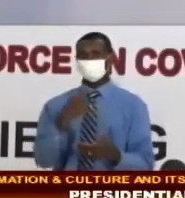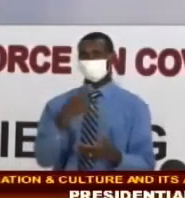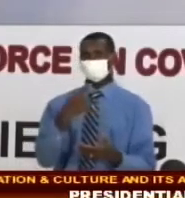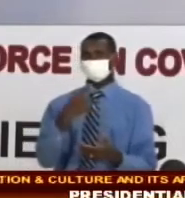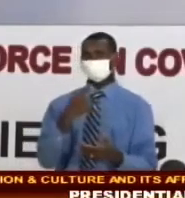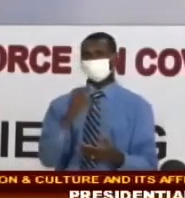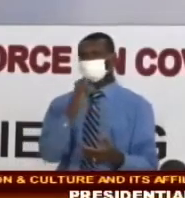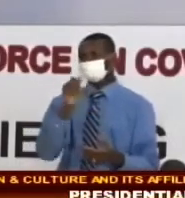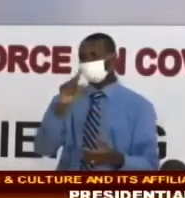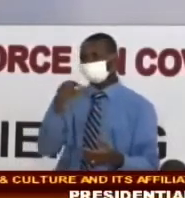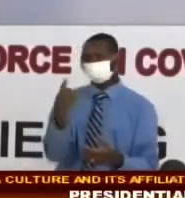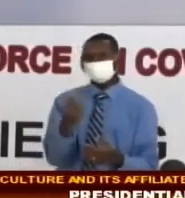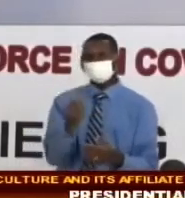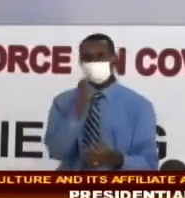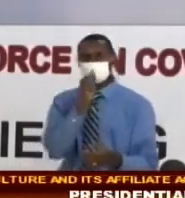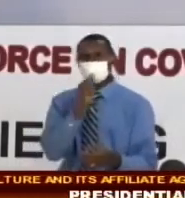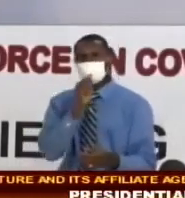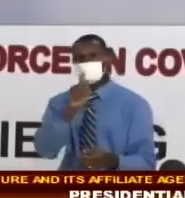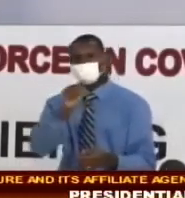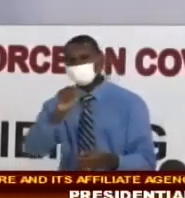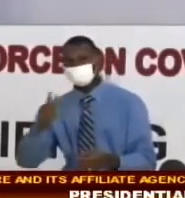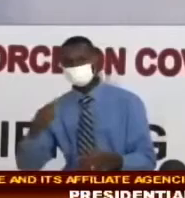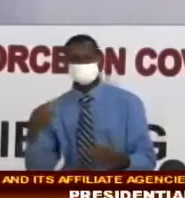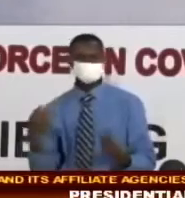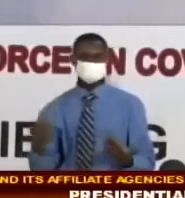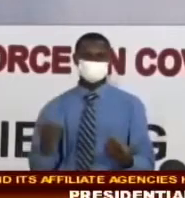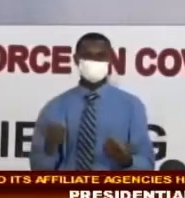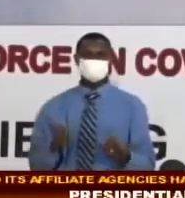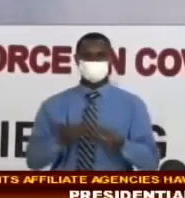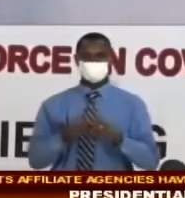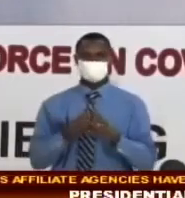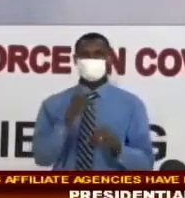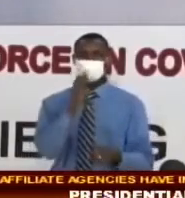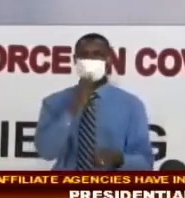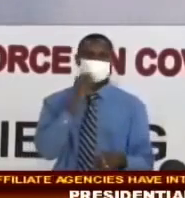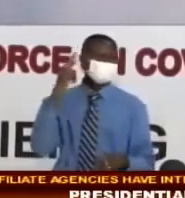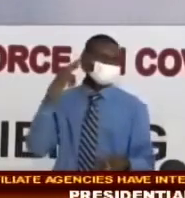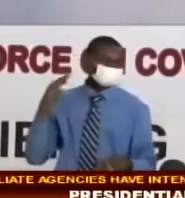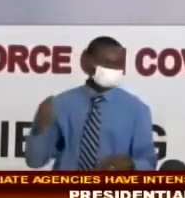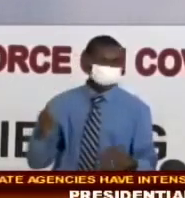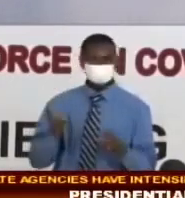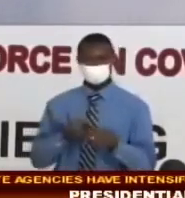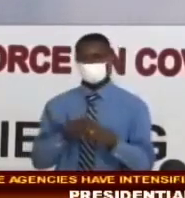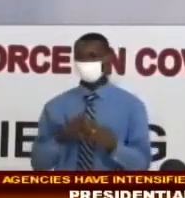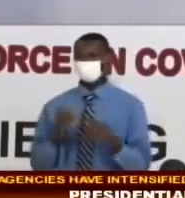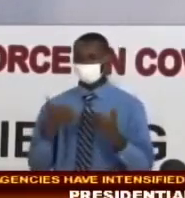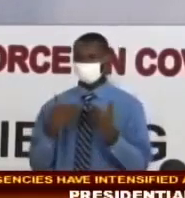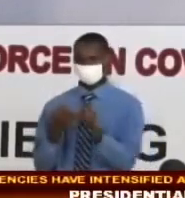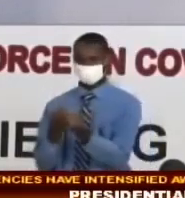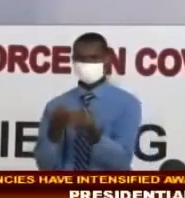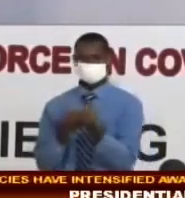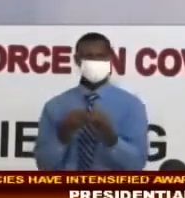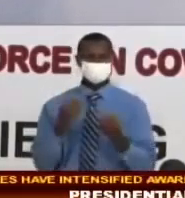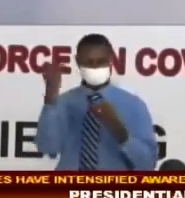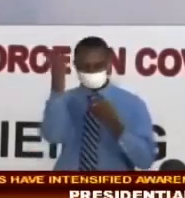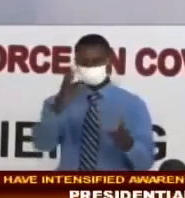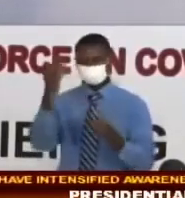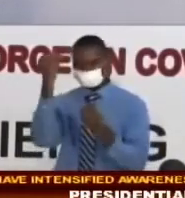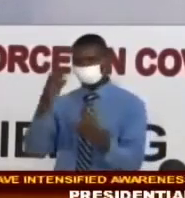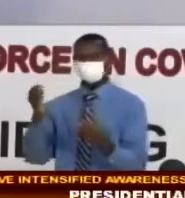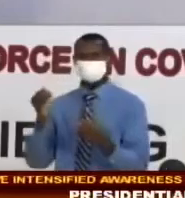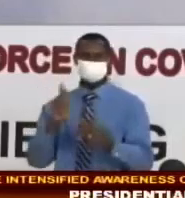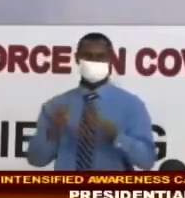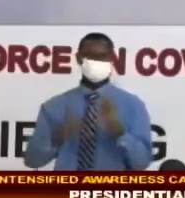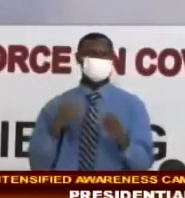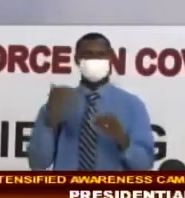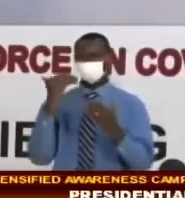it's not just private TV stations. Also, private radio stations have been giving us a lot of coverage. So we thank them, and